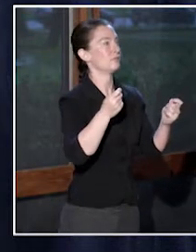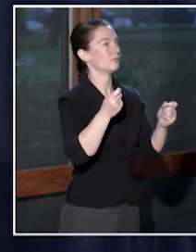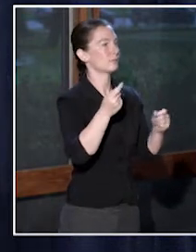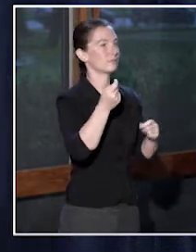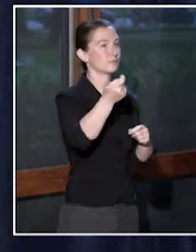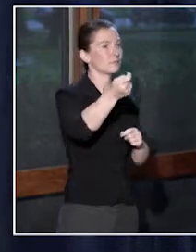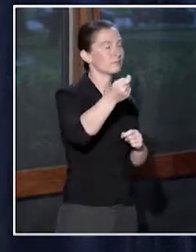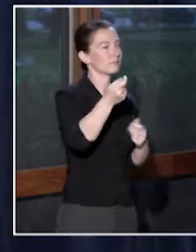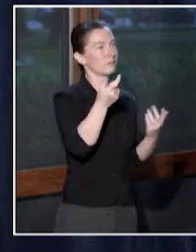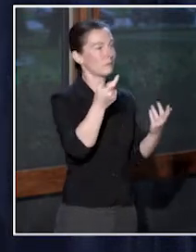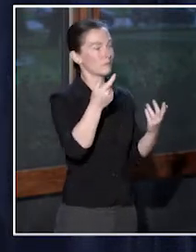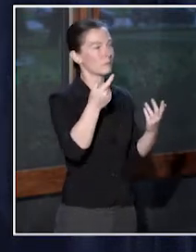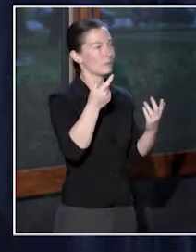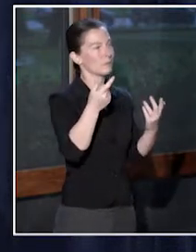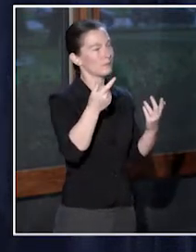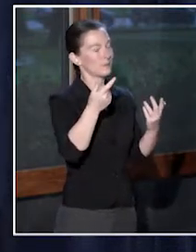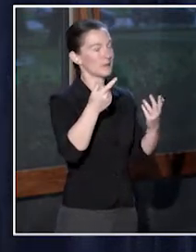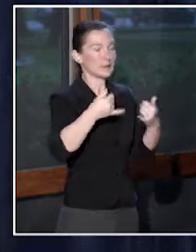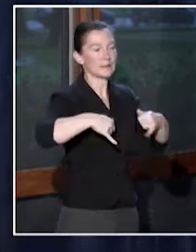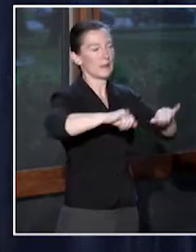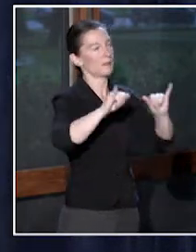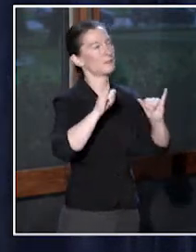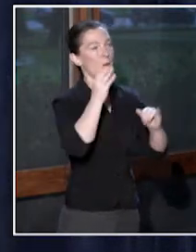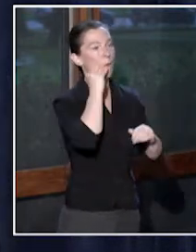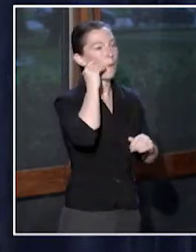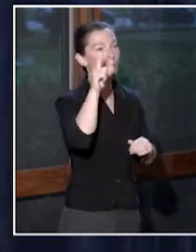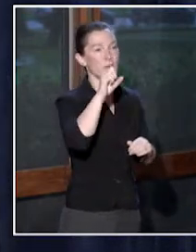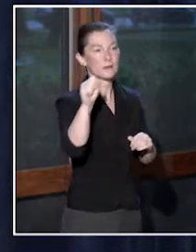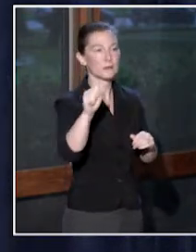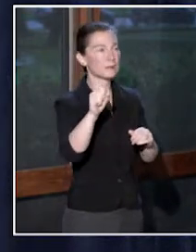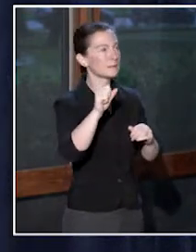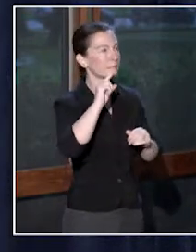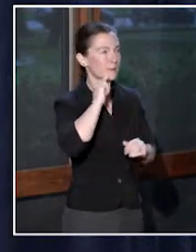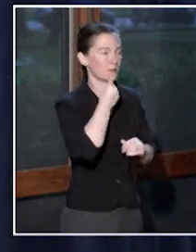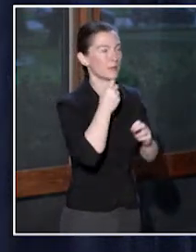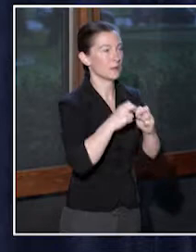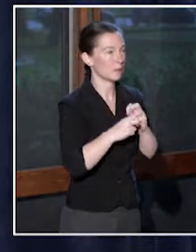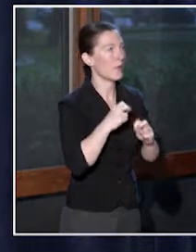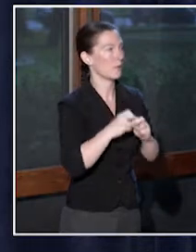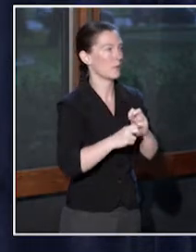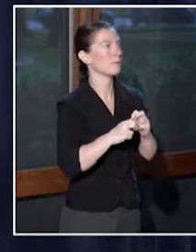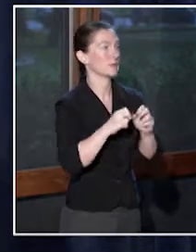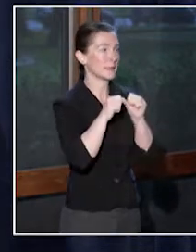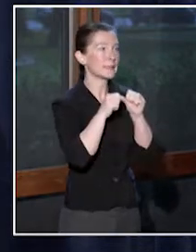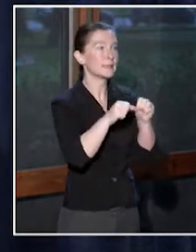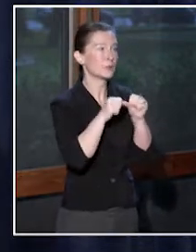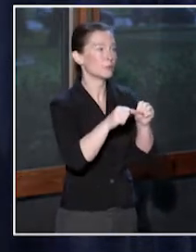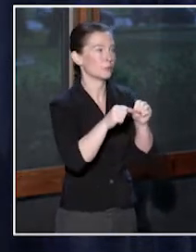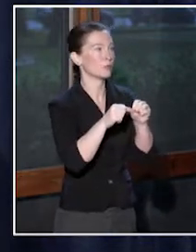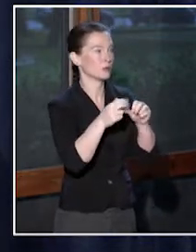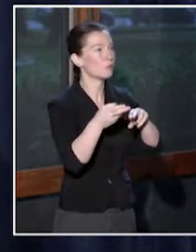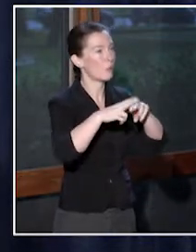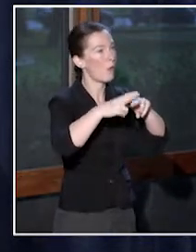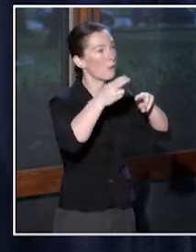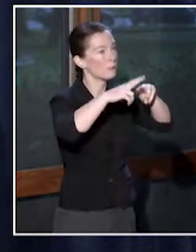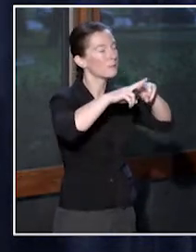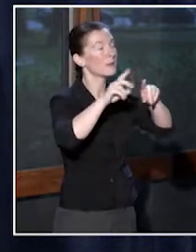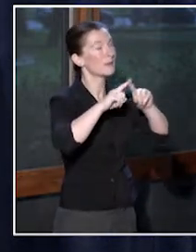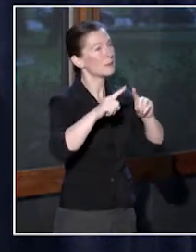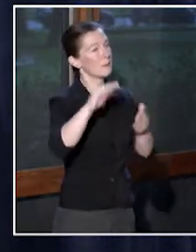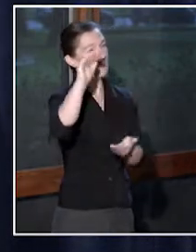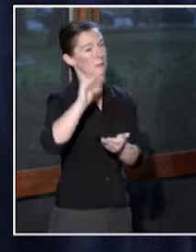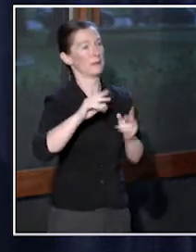homelessness is very serious, and it is growing. But having fewer people living outside in the